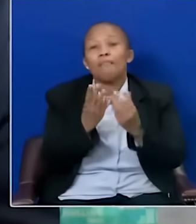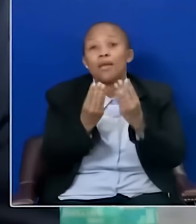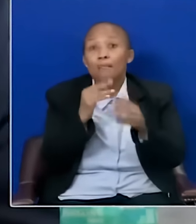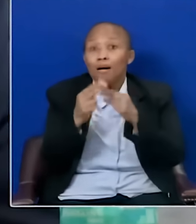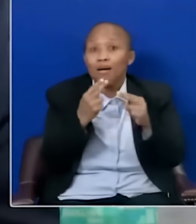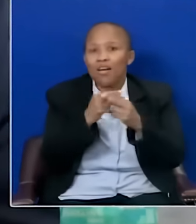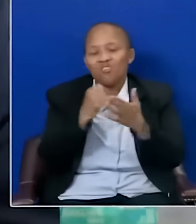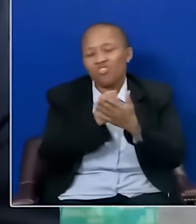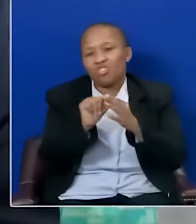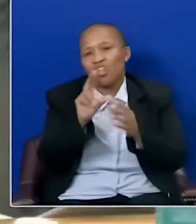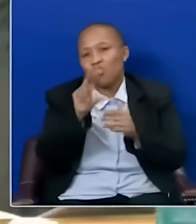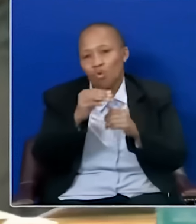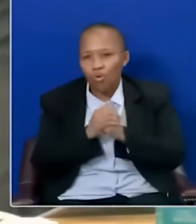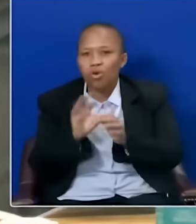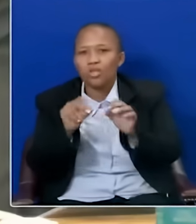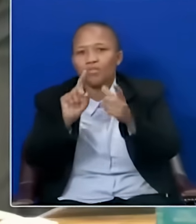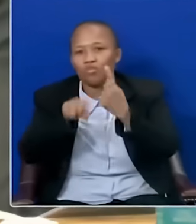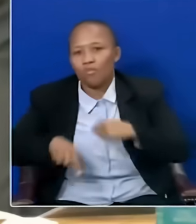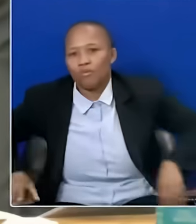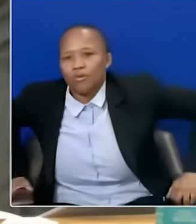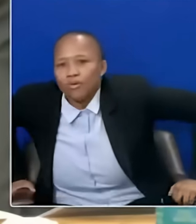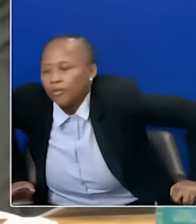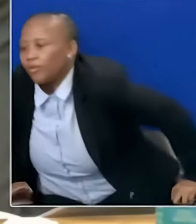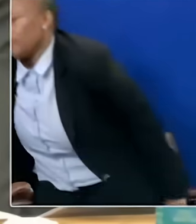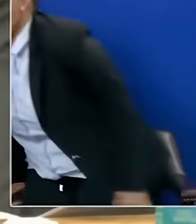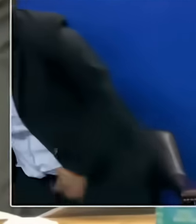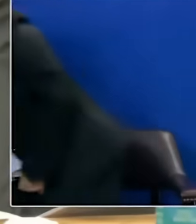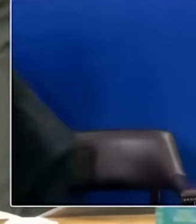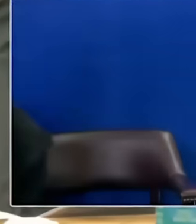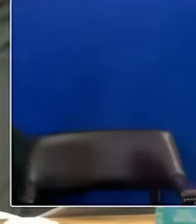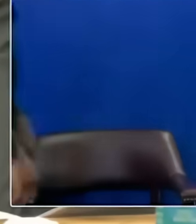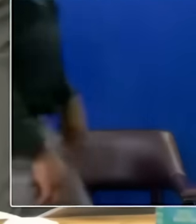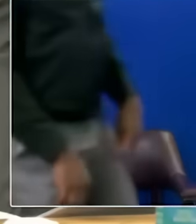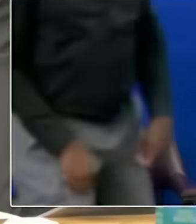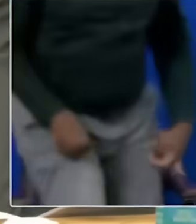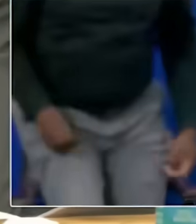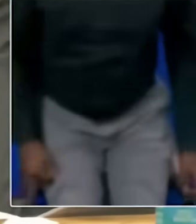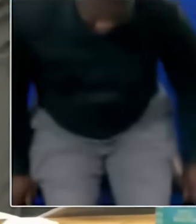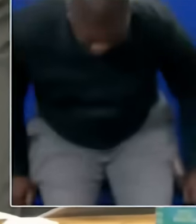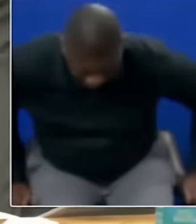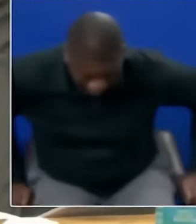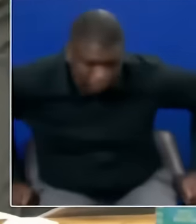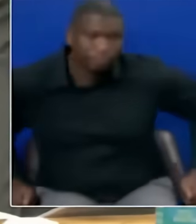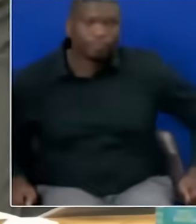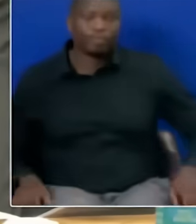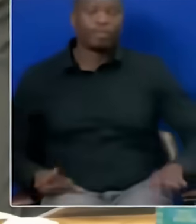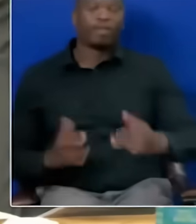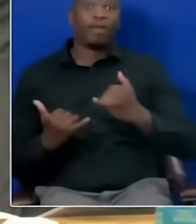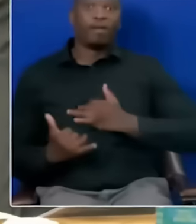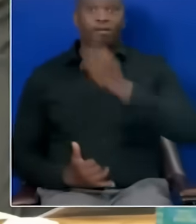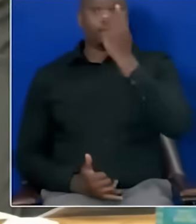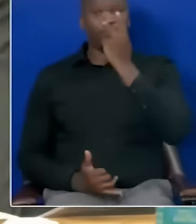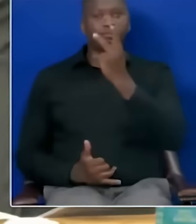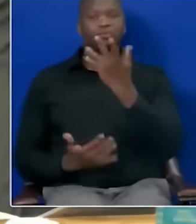Can we then just look at the registration screenshots that you attach as Annexure MNM2 from page 11 of